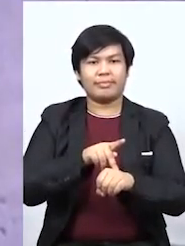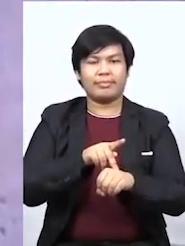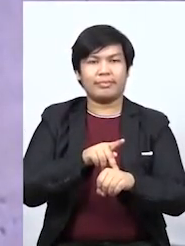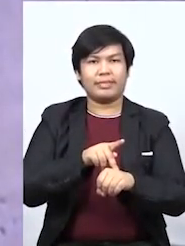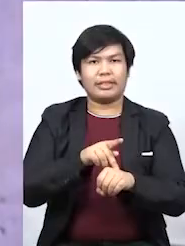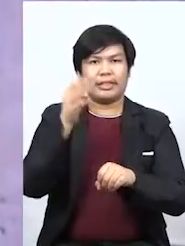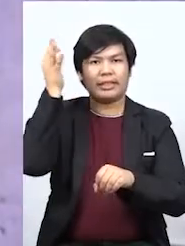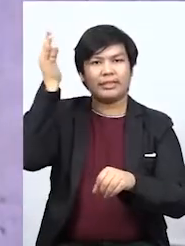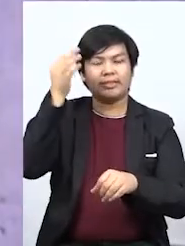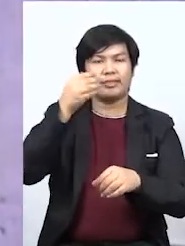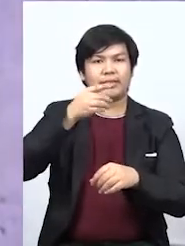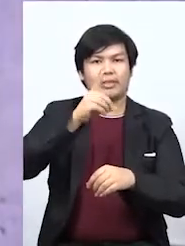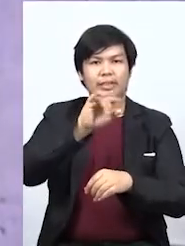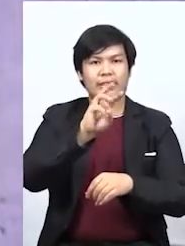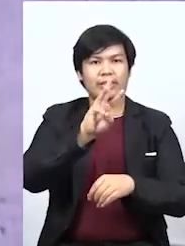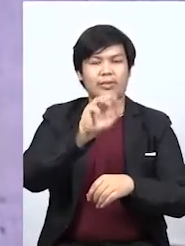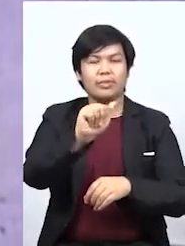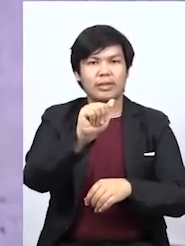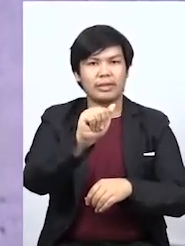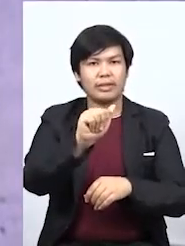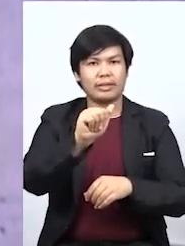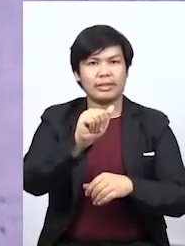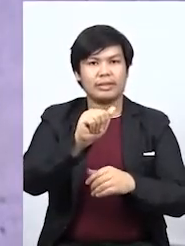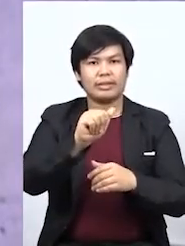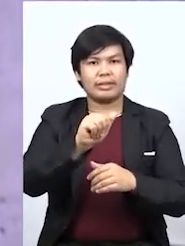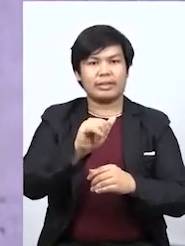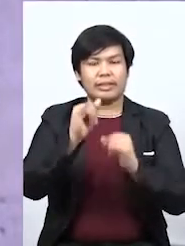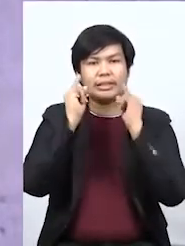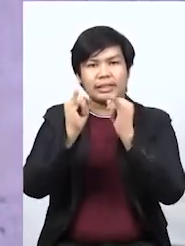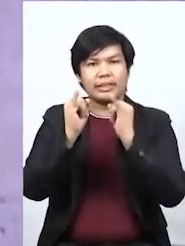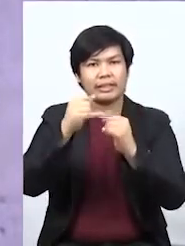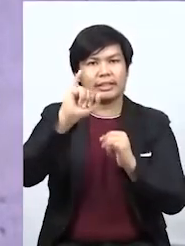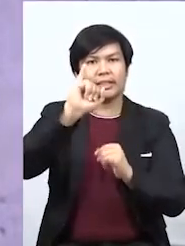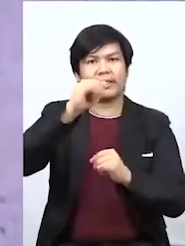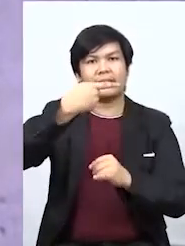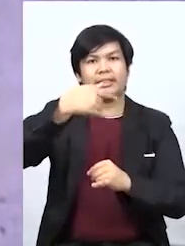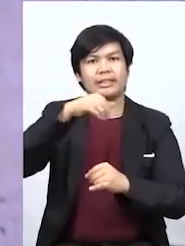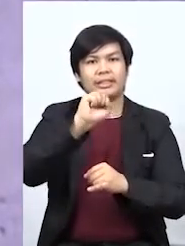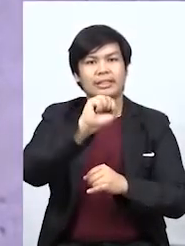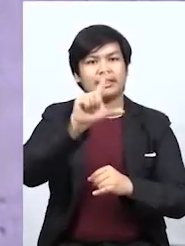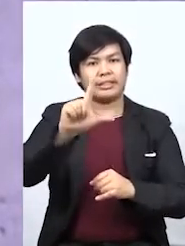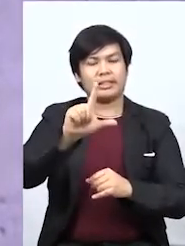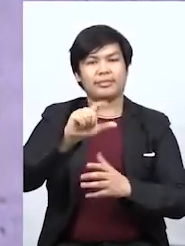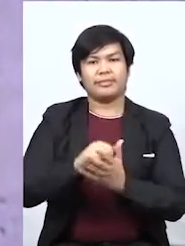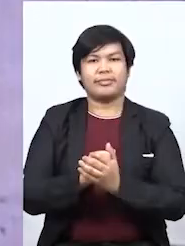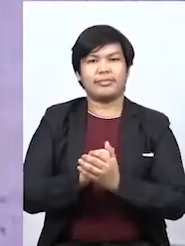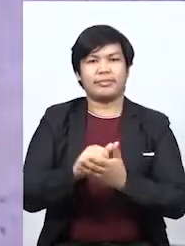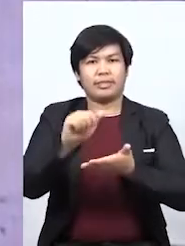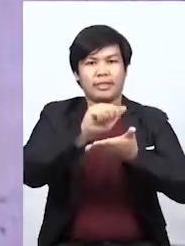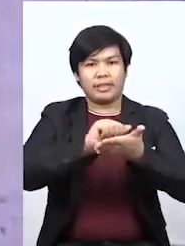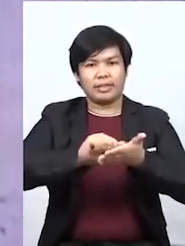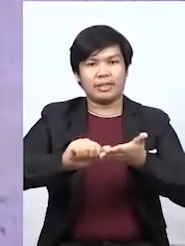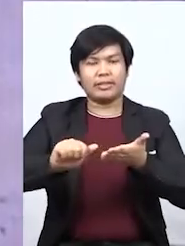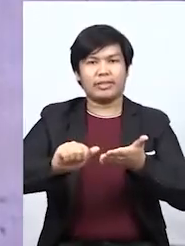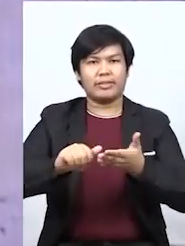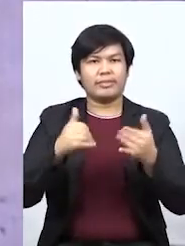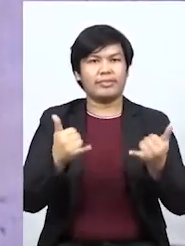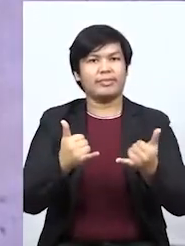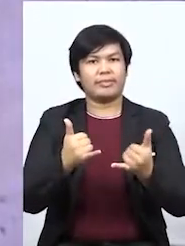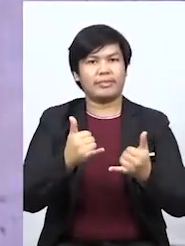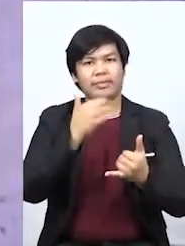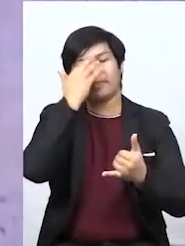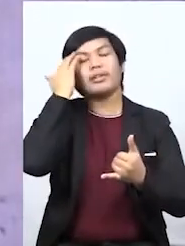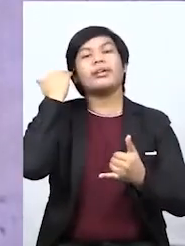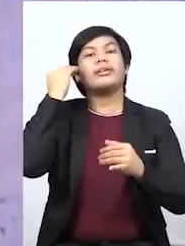learning systems and an instructor at the igsl HE is also the author of The Book reasonable